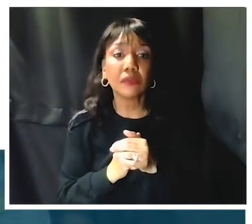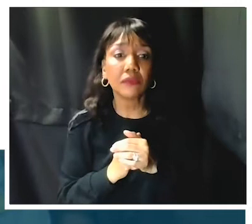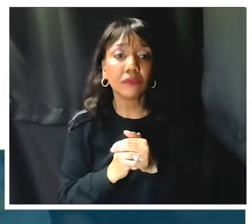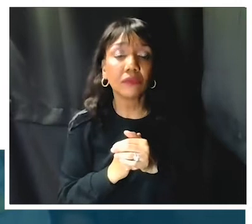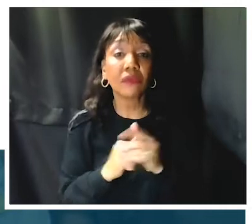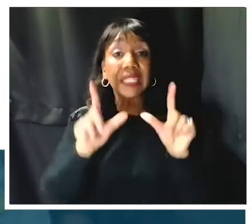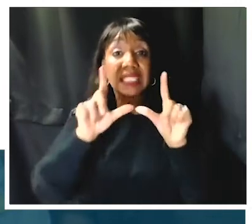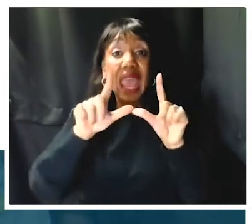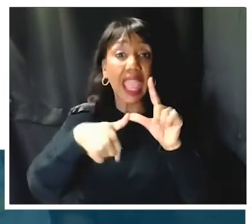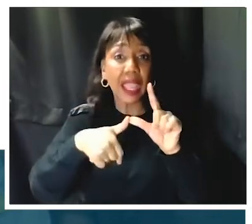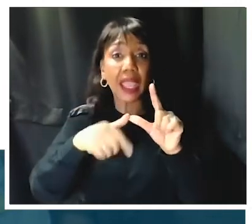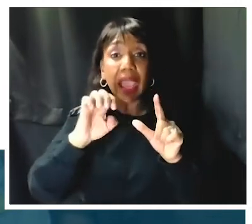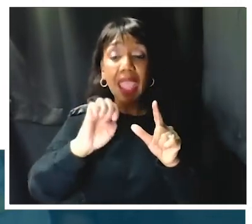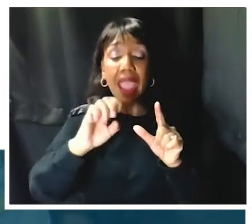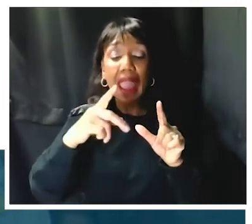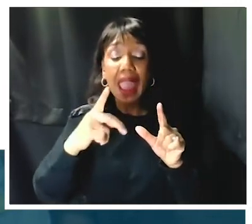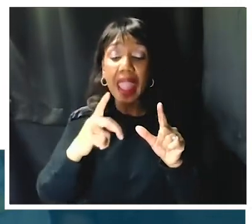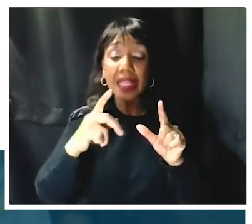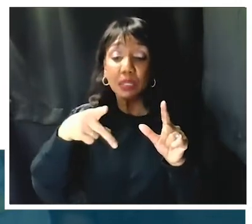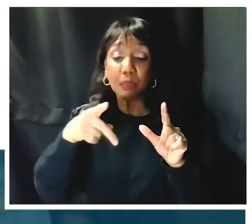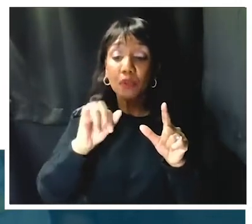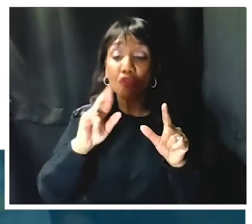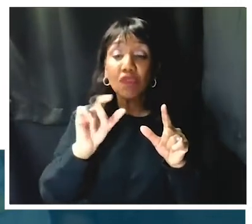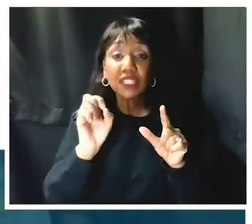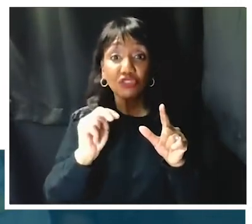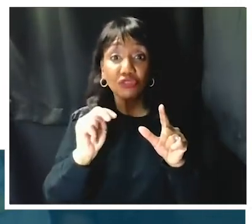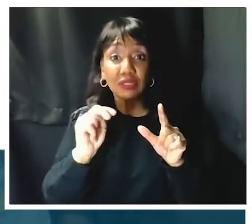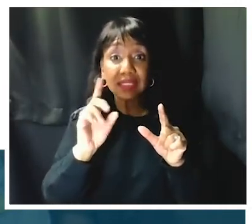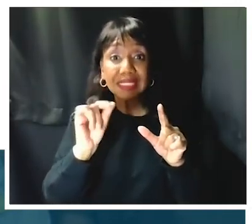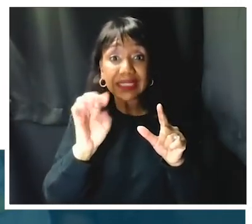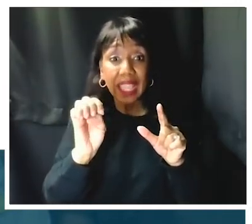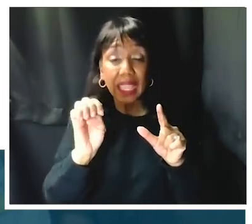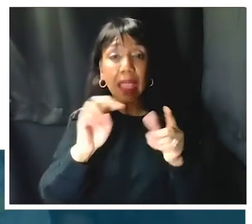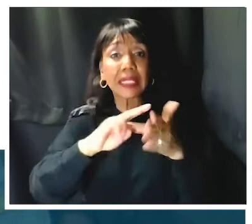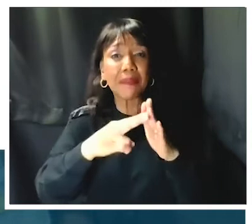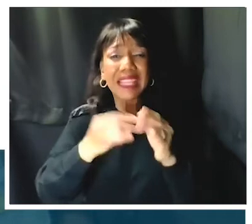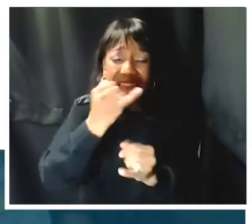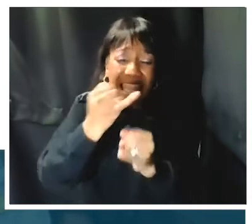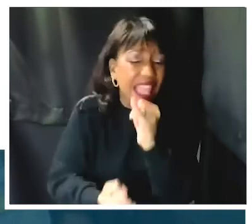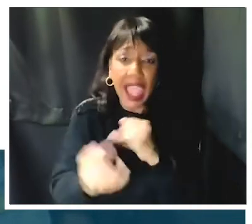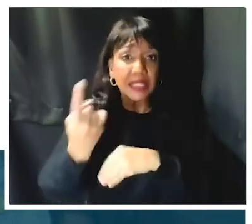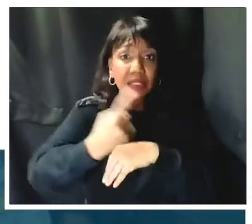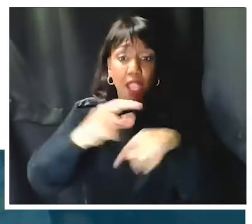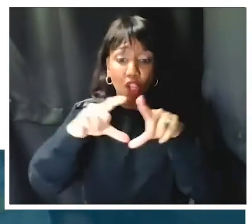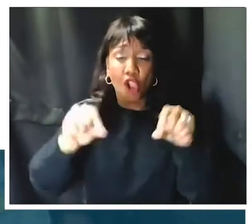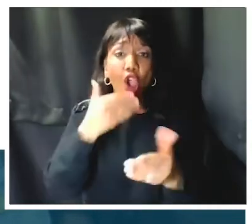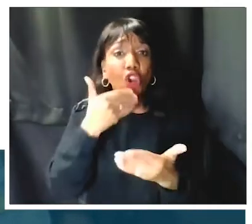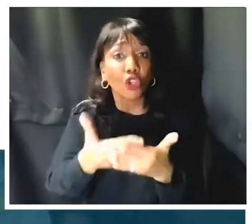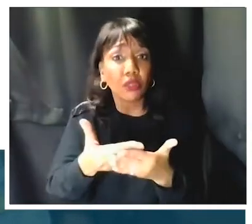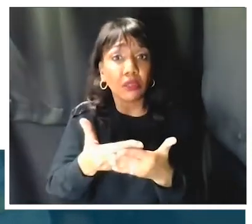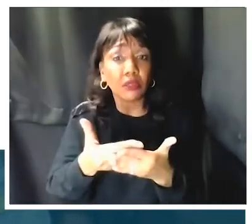The expiration date, which may be printed on the front or the back of the card, is the last date that your card will be